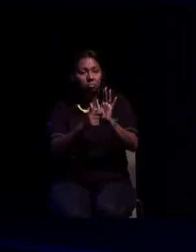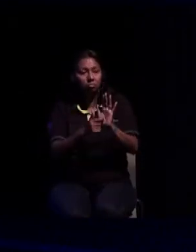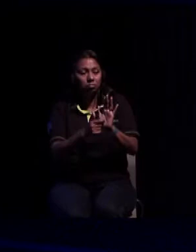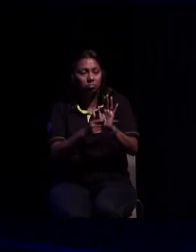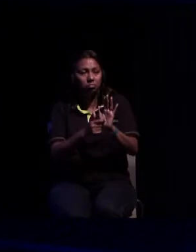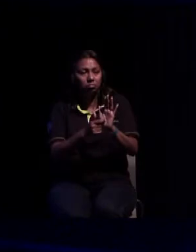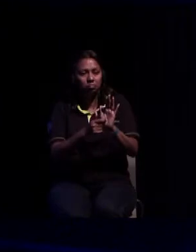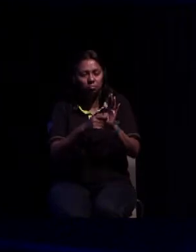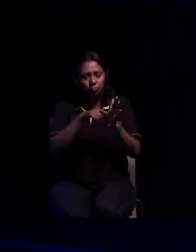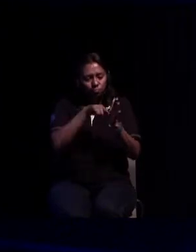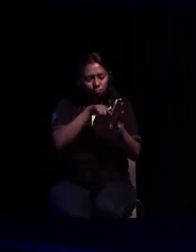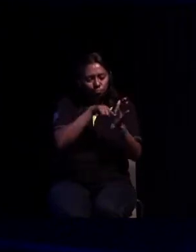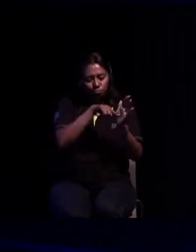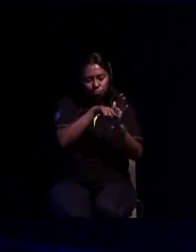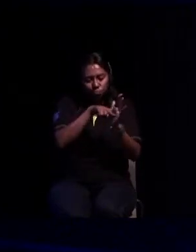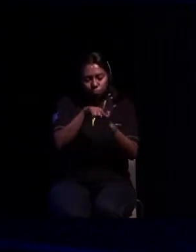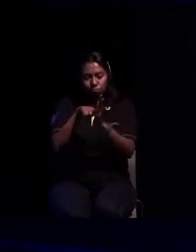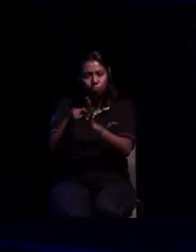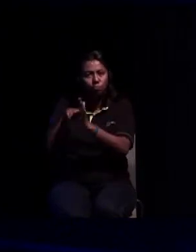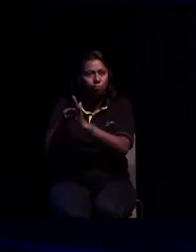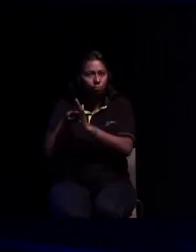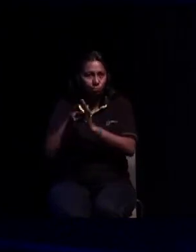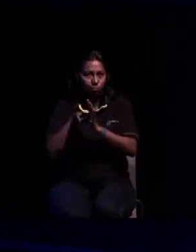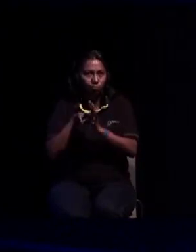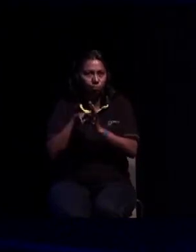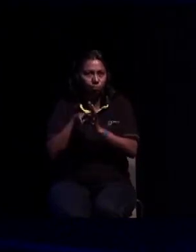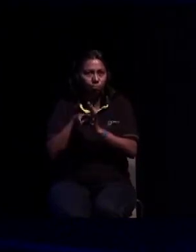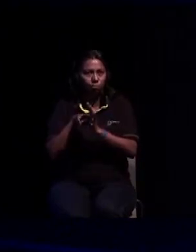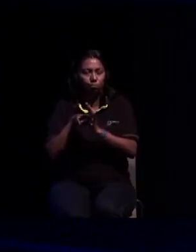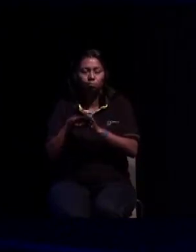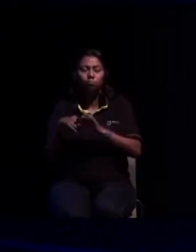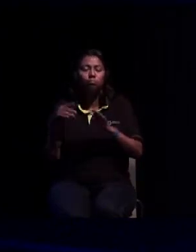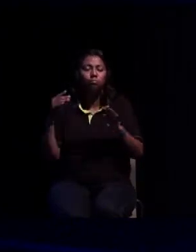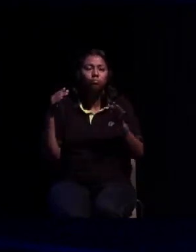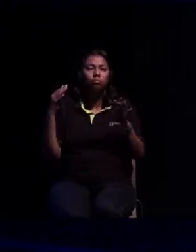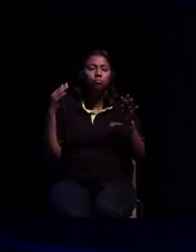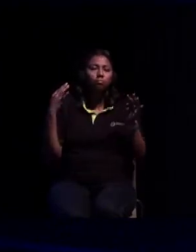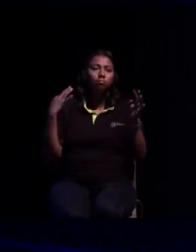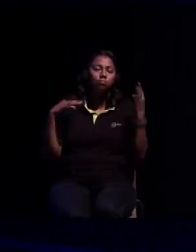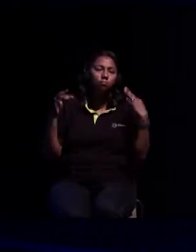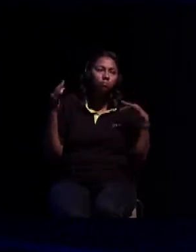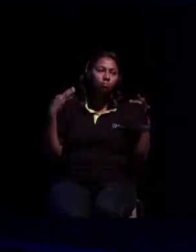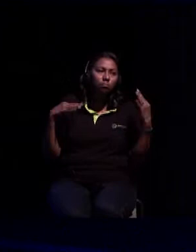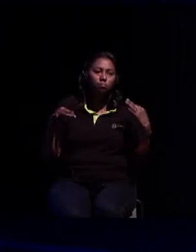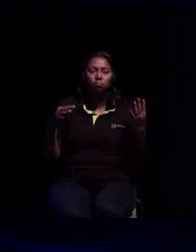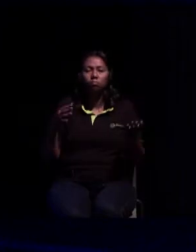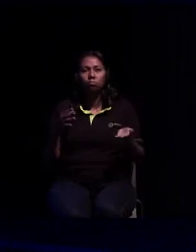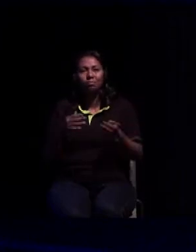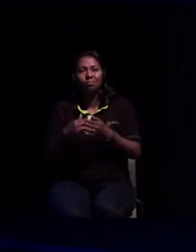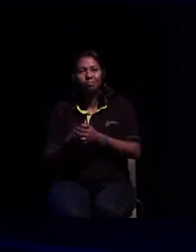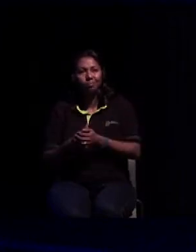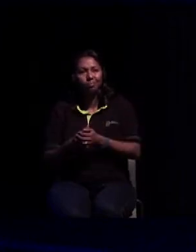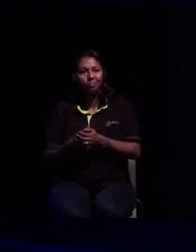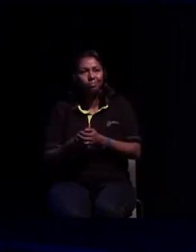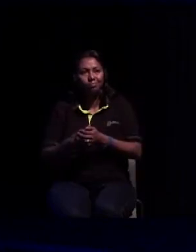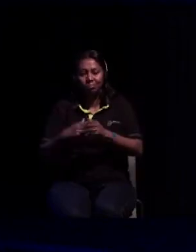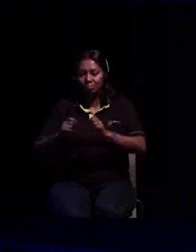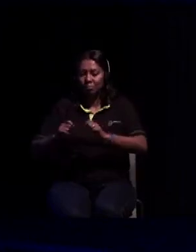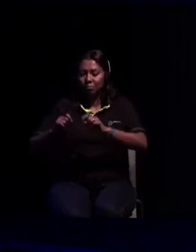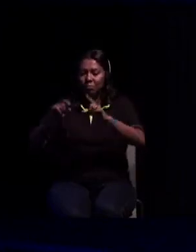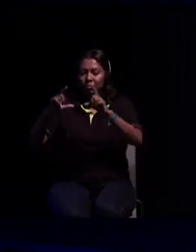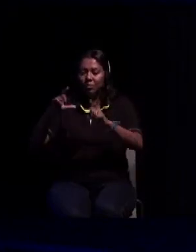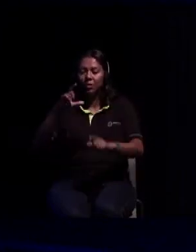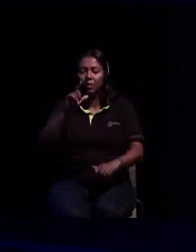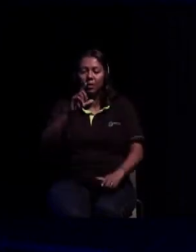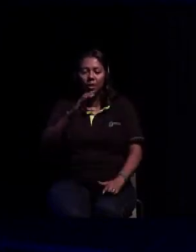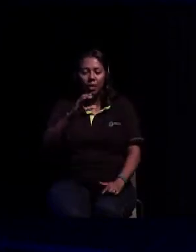analysis of tourism contribution to carbon and showing that it's four times greater than what had been